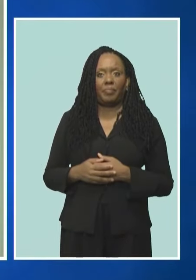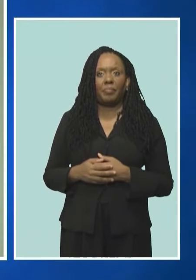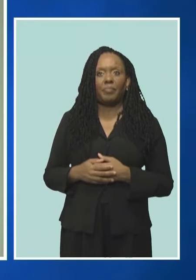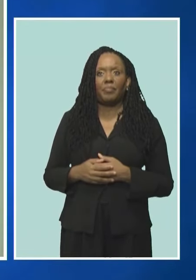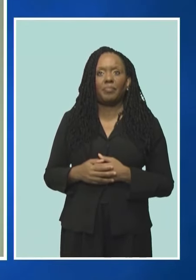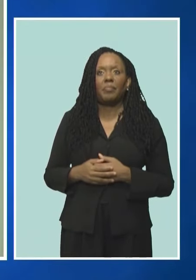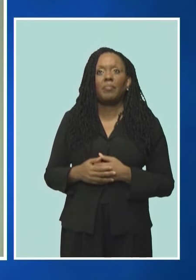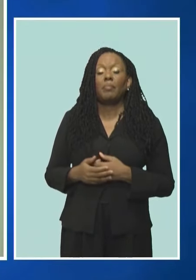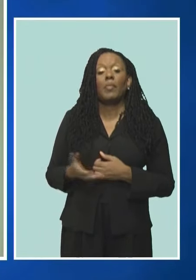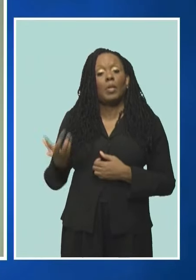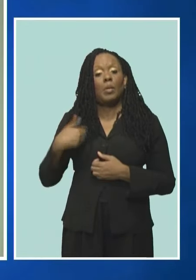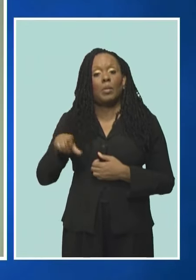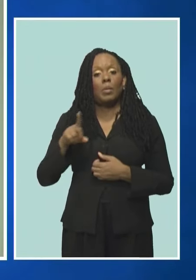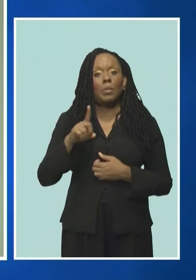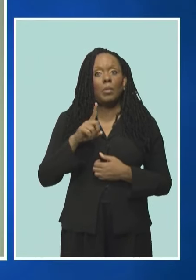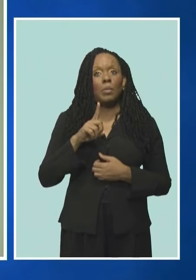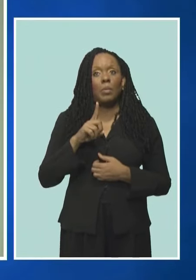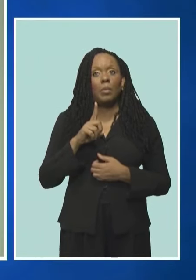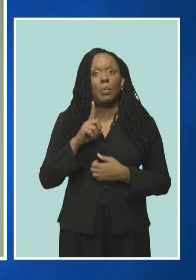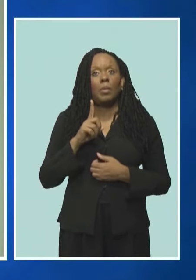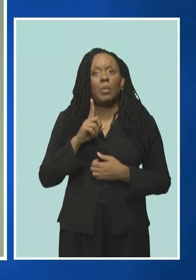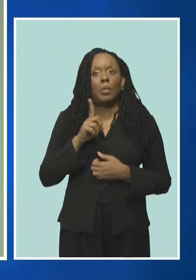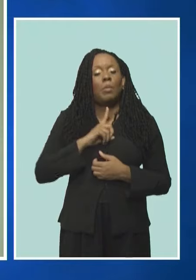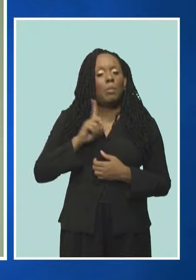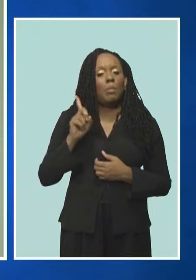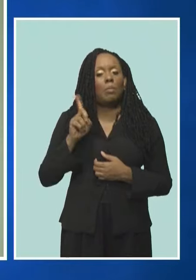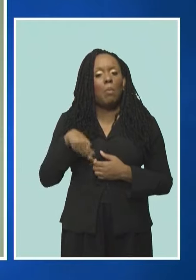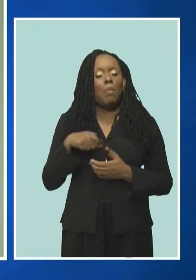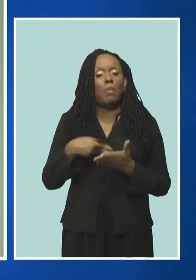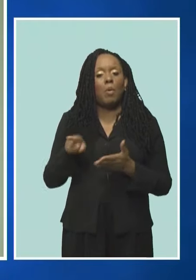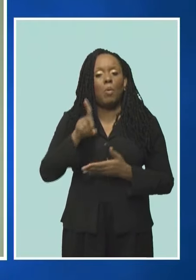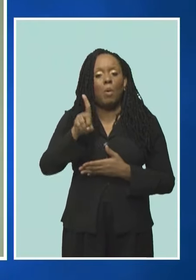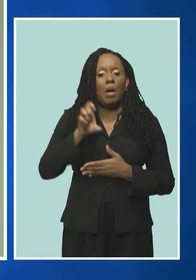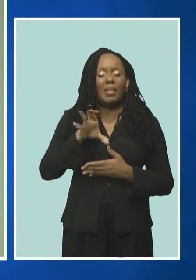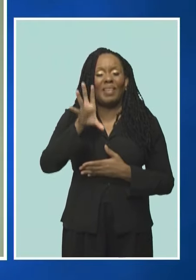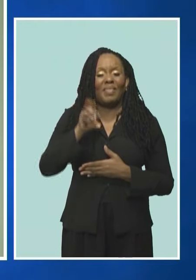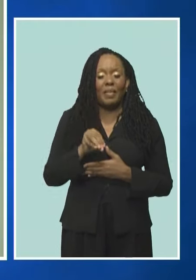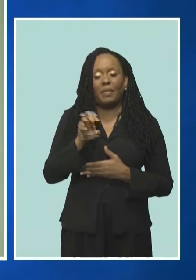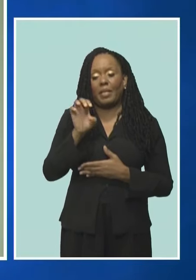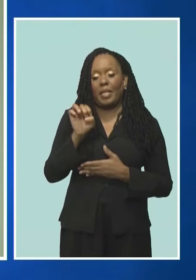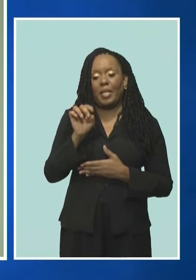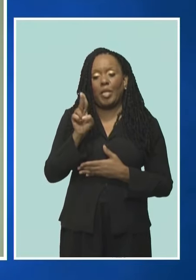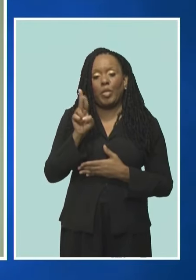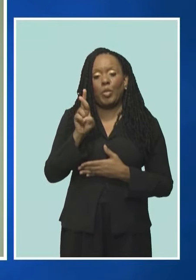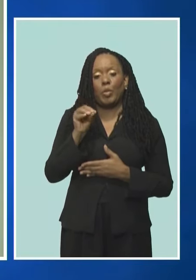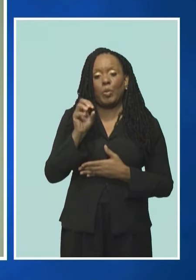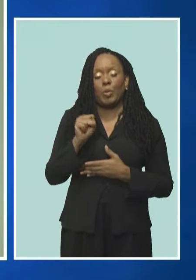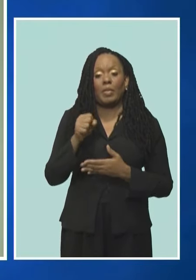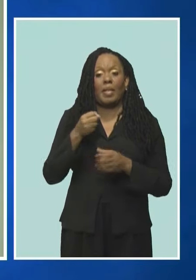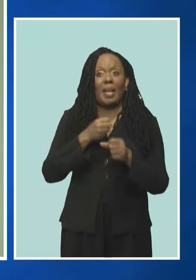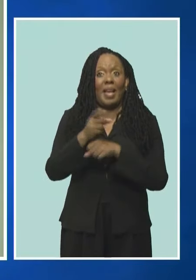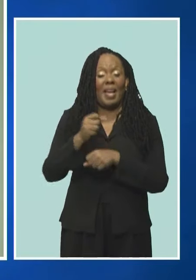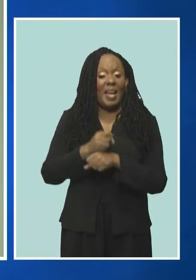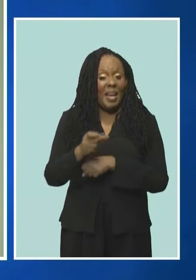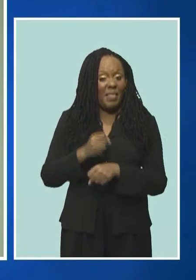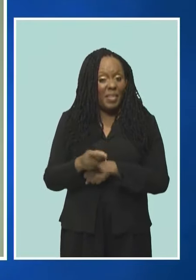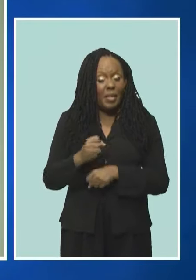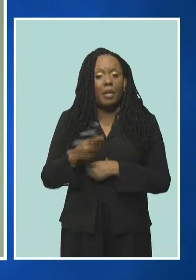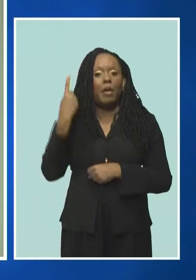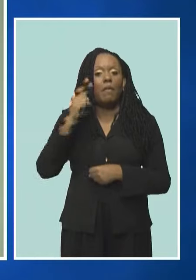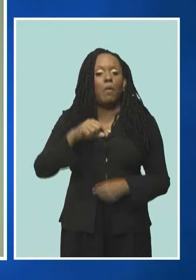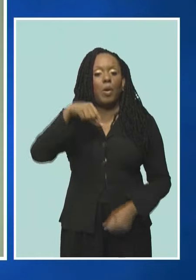codes is about €150 a year. And that allows you to make up to 100 different QR codes. You simply go into the back-end, link